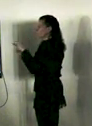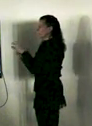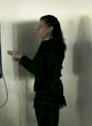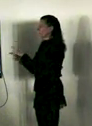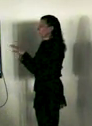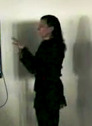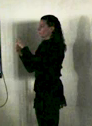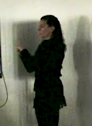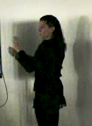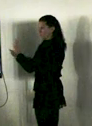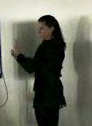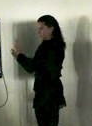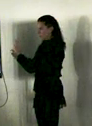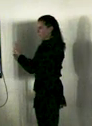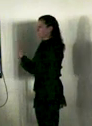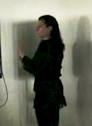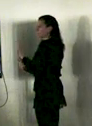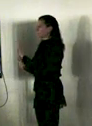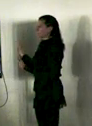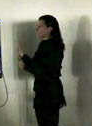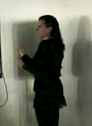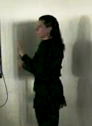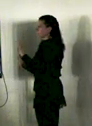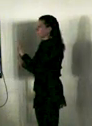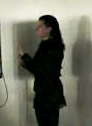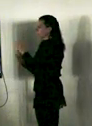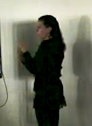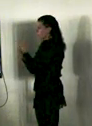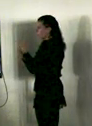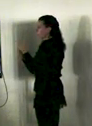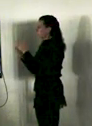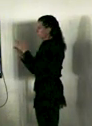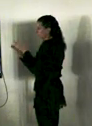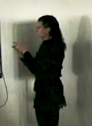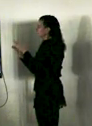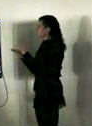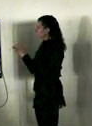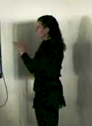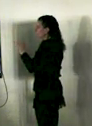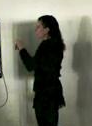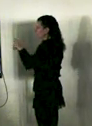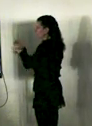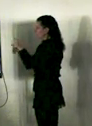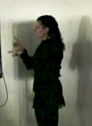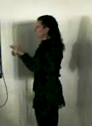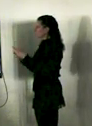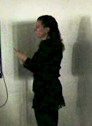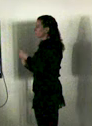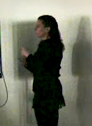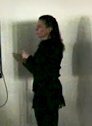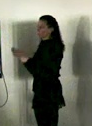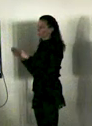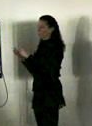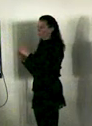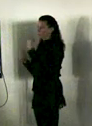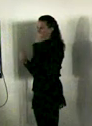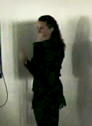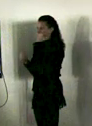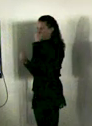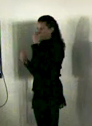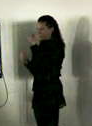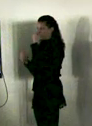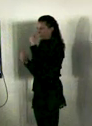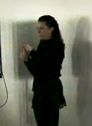like how the Marvel Universe is opening up, but it's also opening up with diversity. And what I would like to understand from you